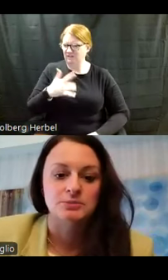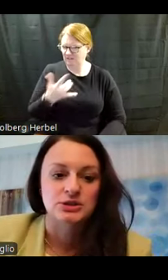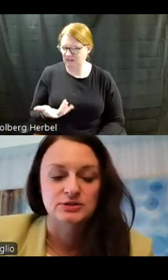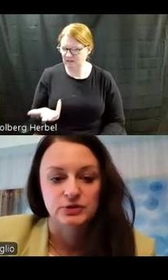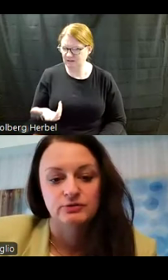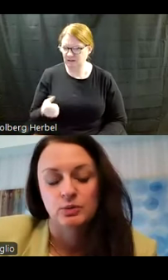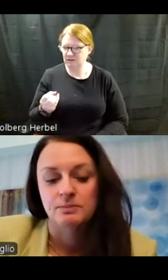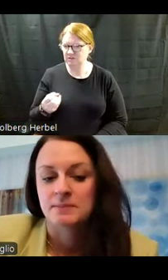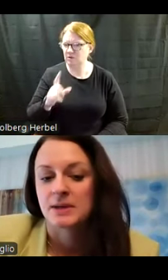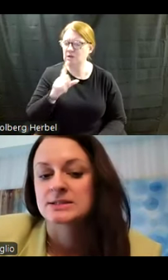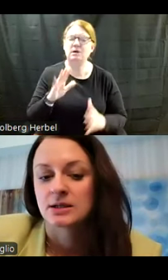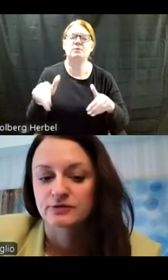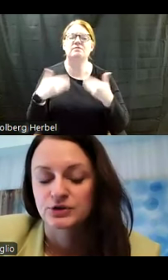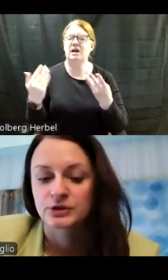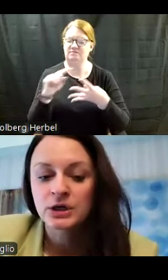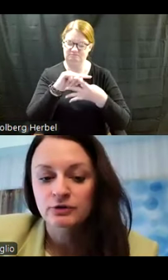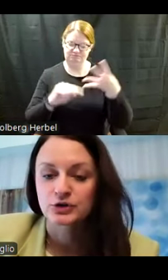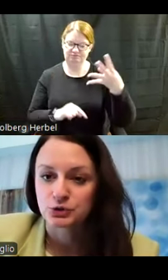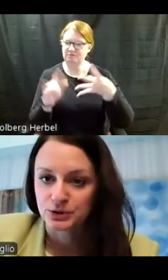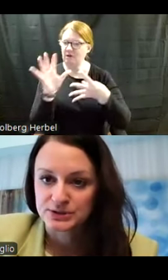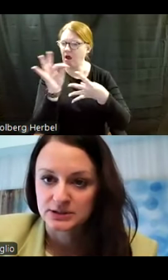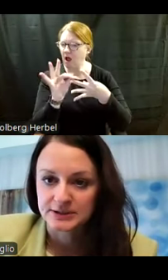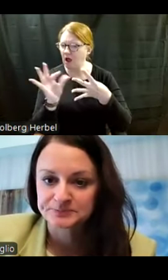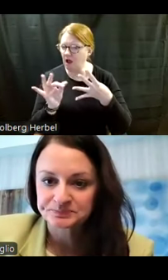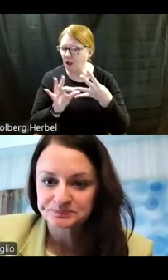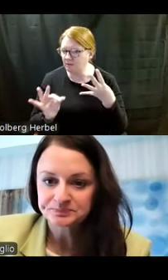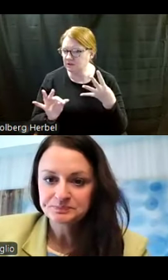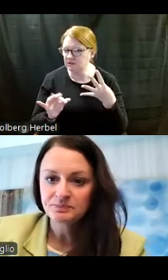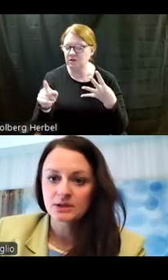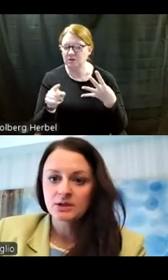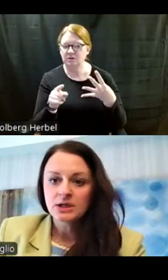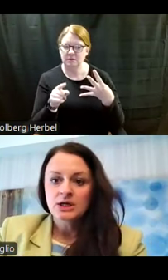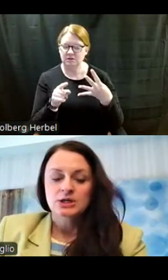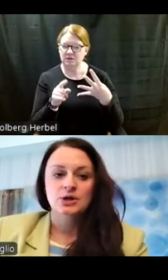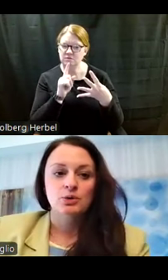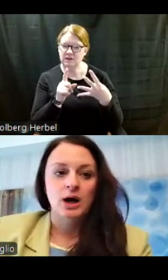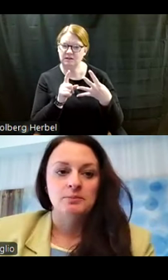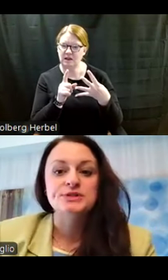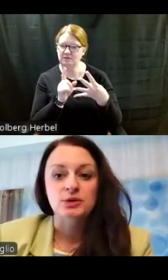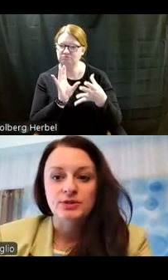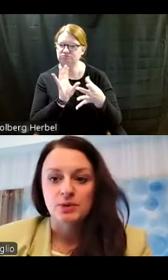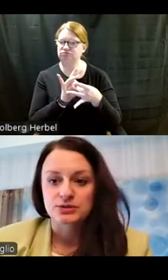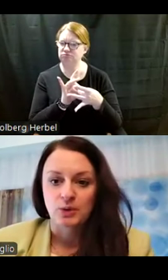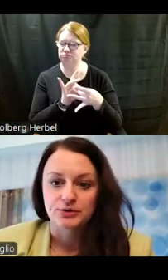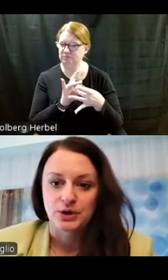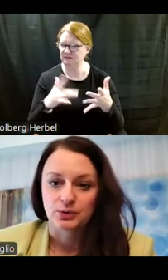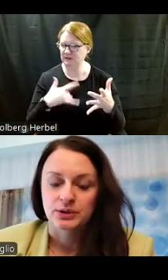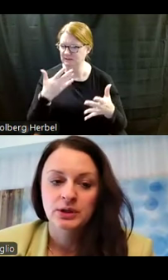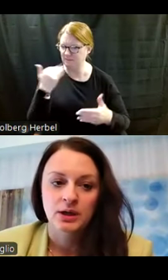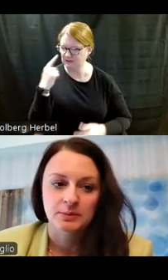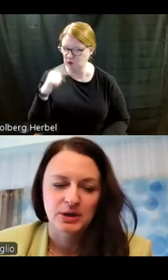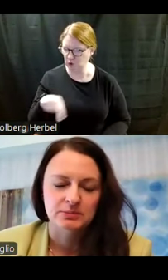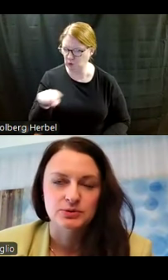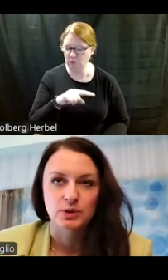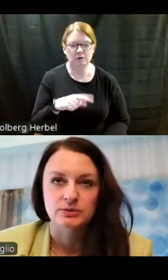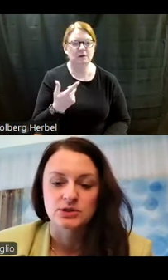of options for what might make sense for you personally. So we'll start with the most well-known